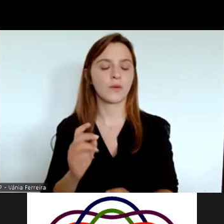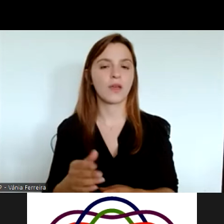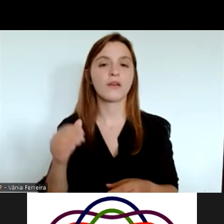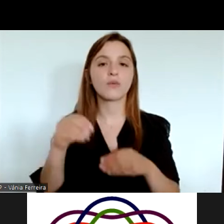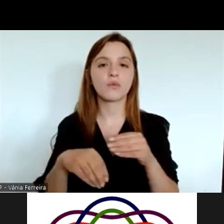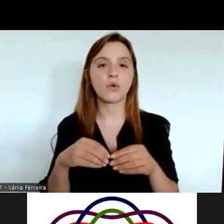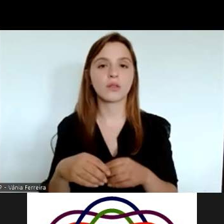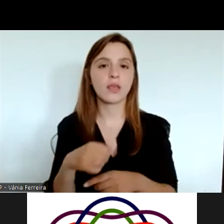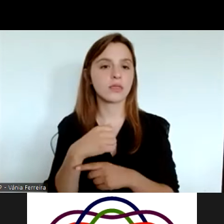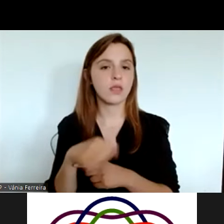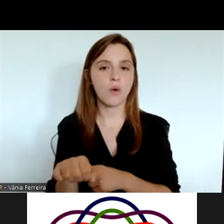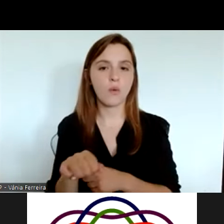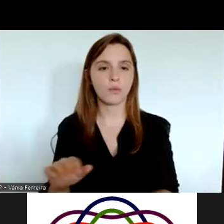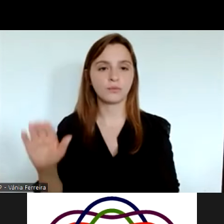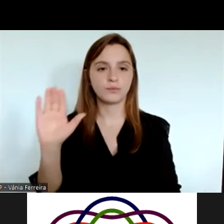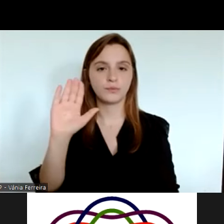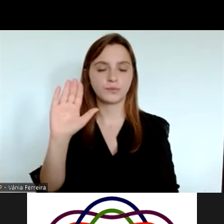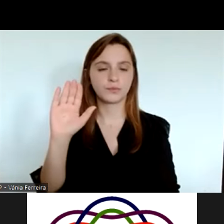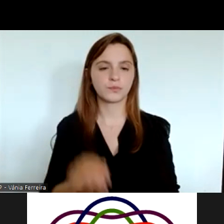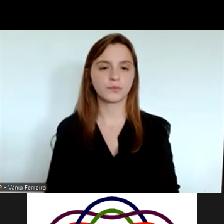for no?